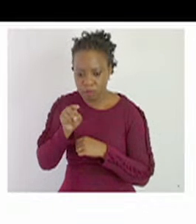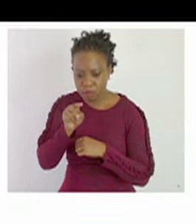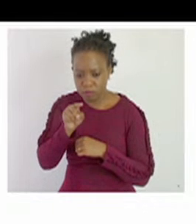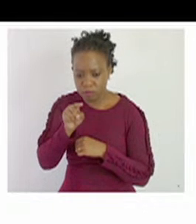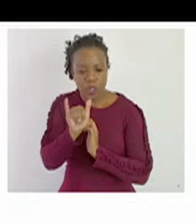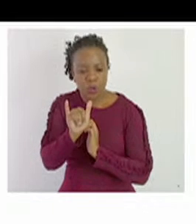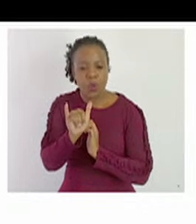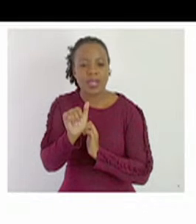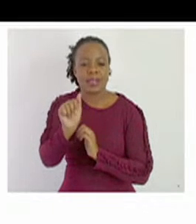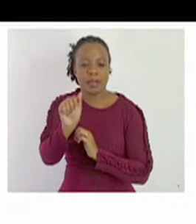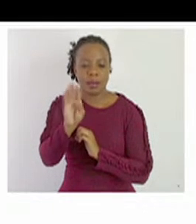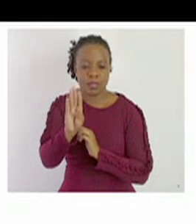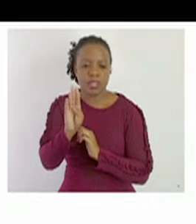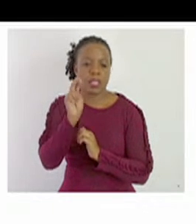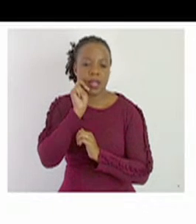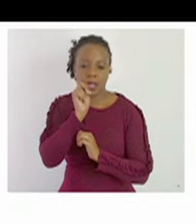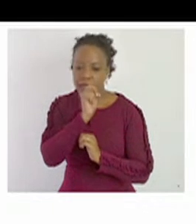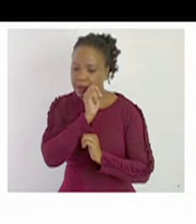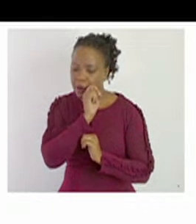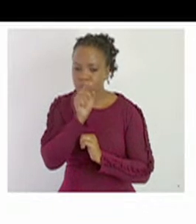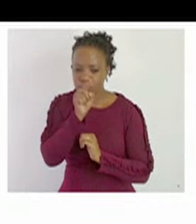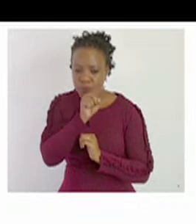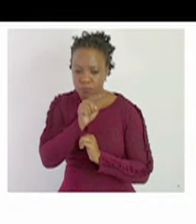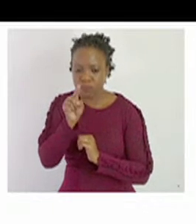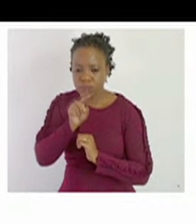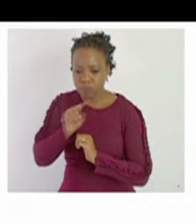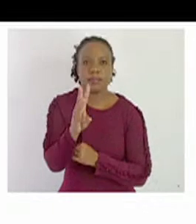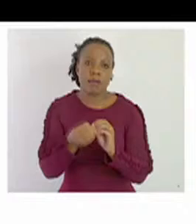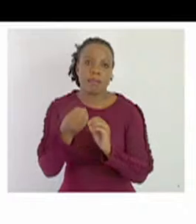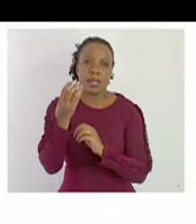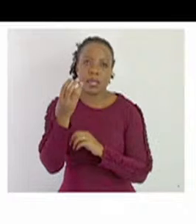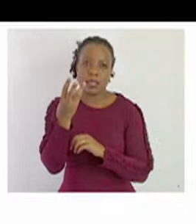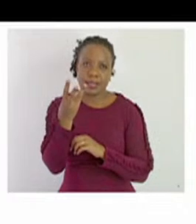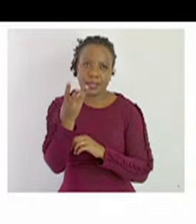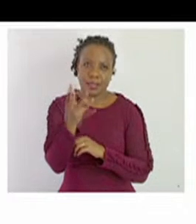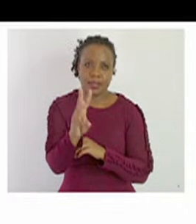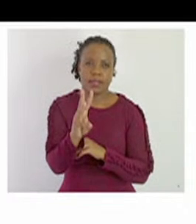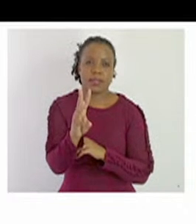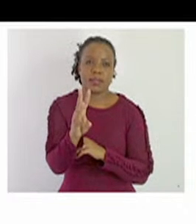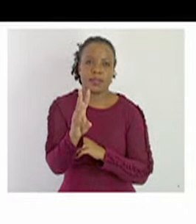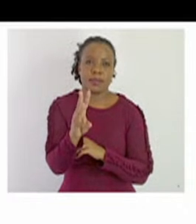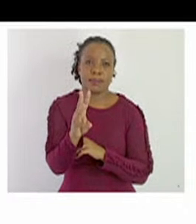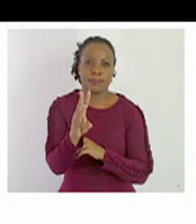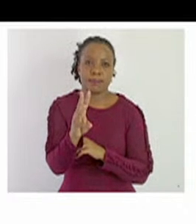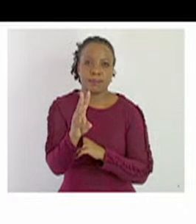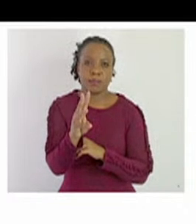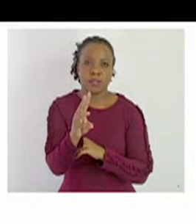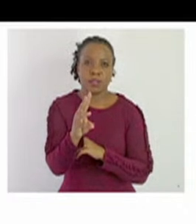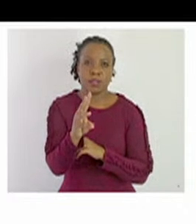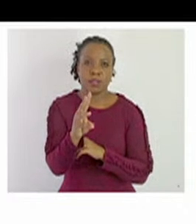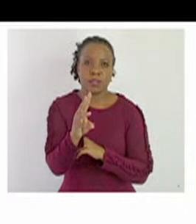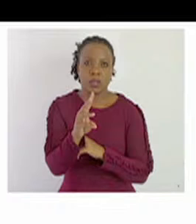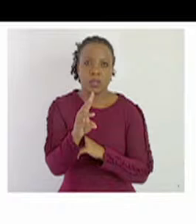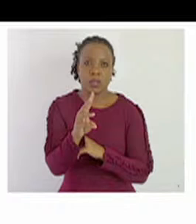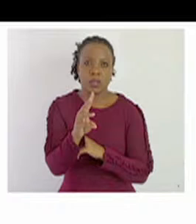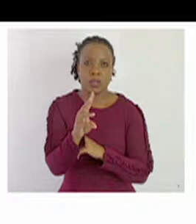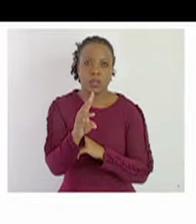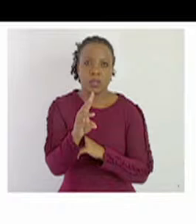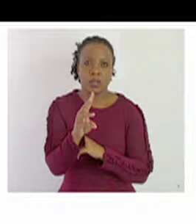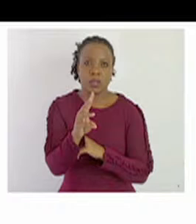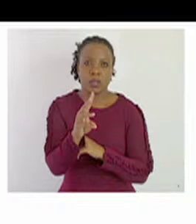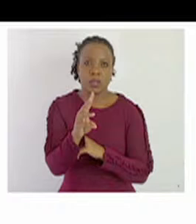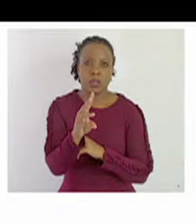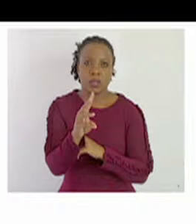also mixed with verbs, like the word love. Okay. Find the abstract nouns